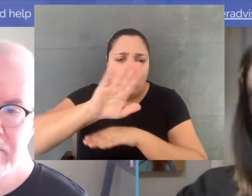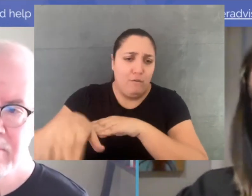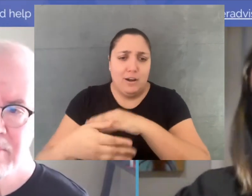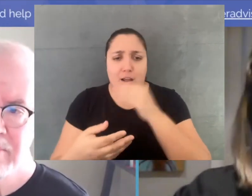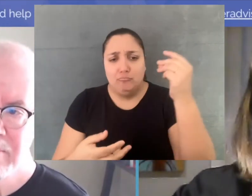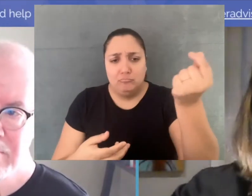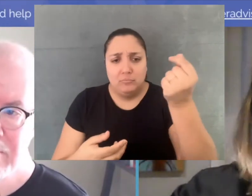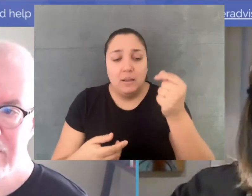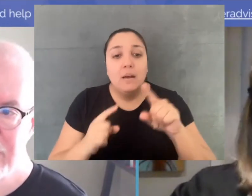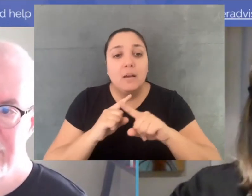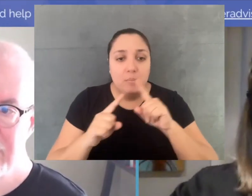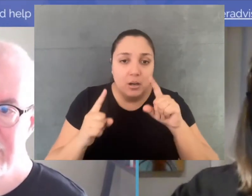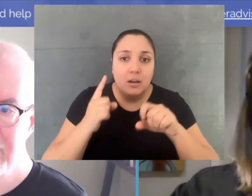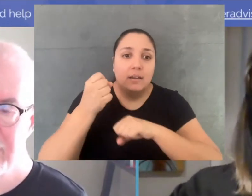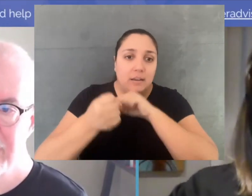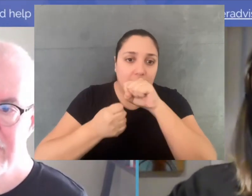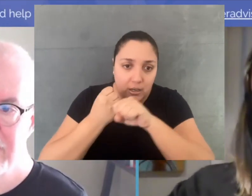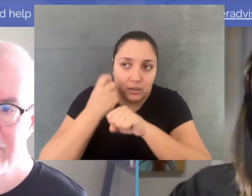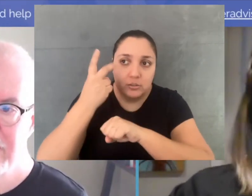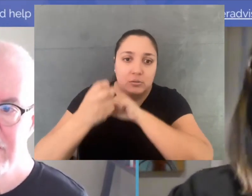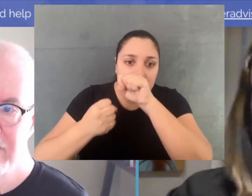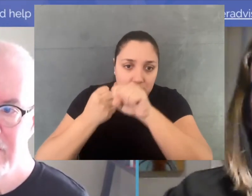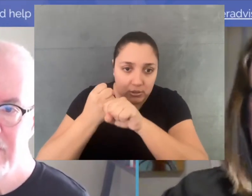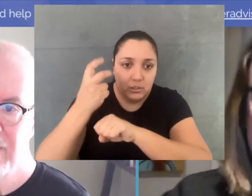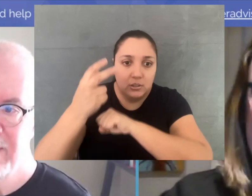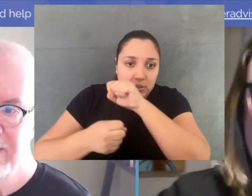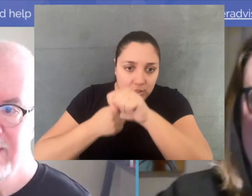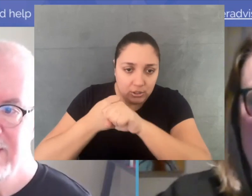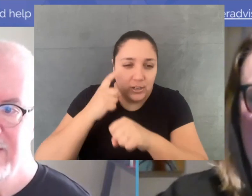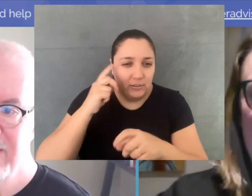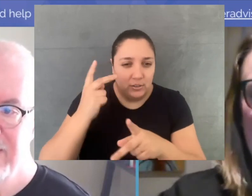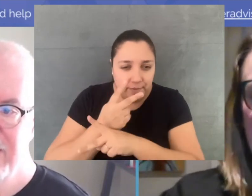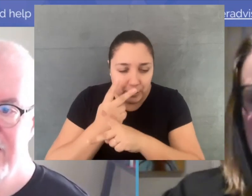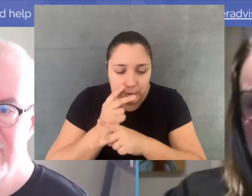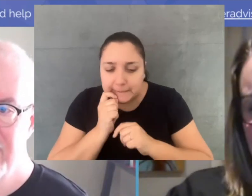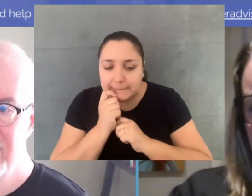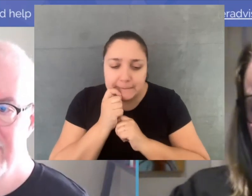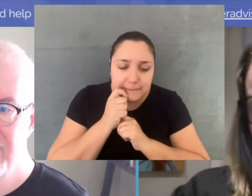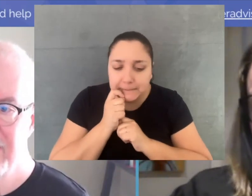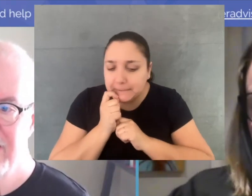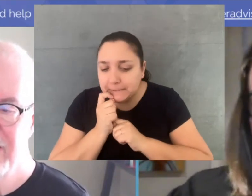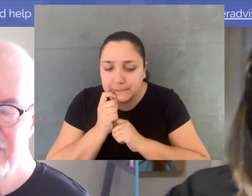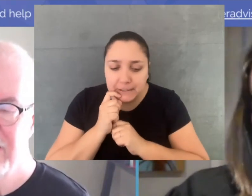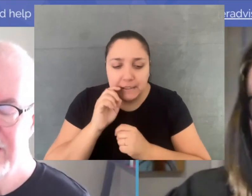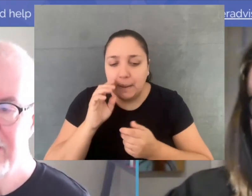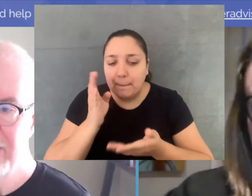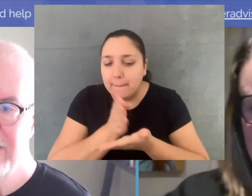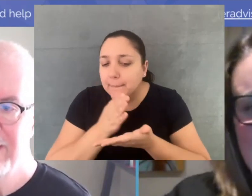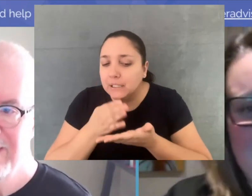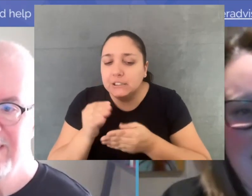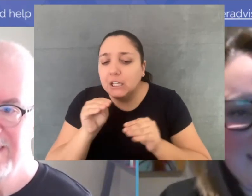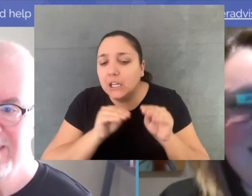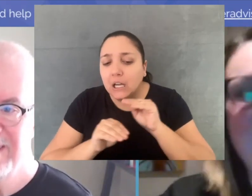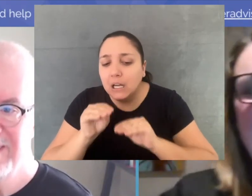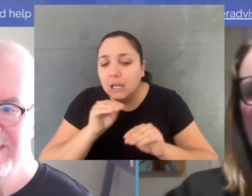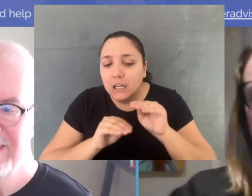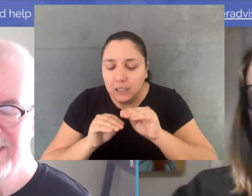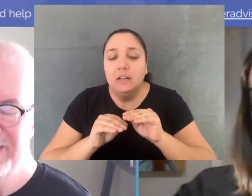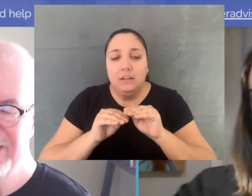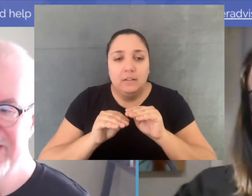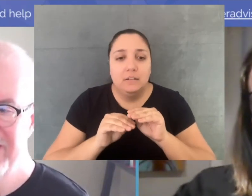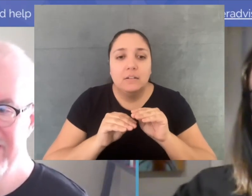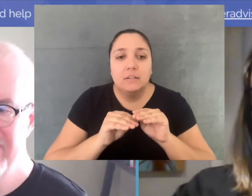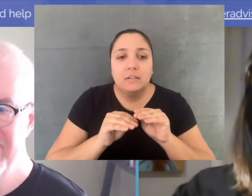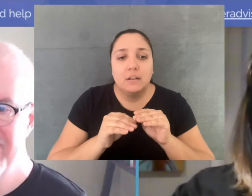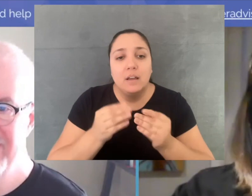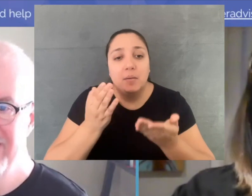happen overnight, but it can happen over the years. And you can start to think about, okay, where in the budget can I fudge a little? Can I move around?